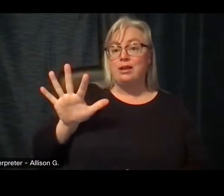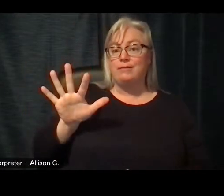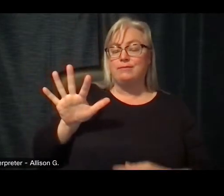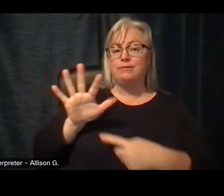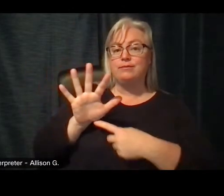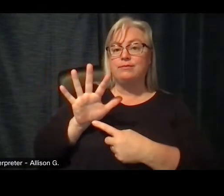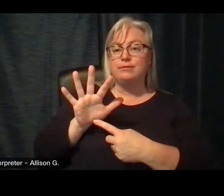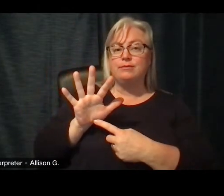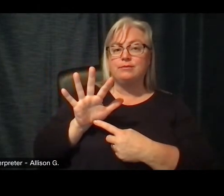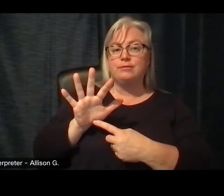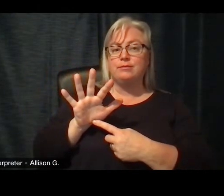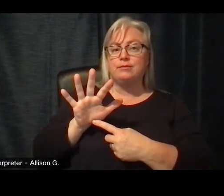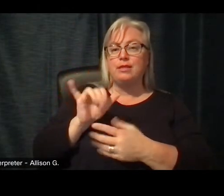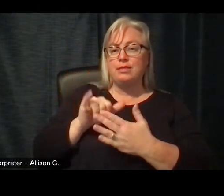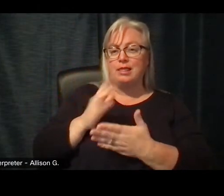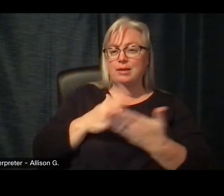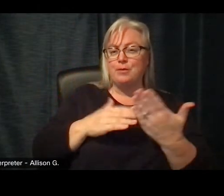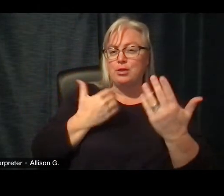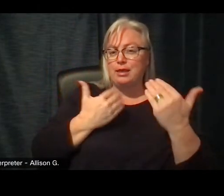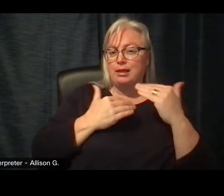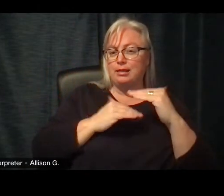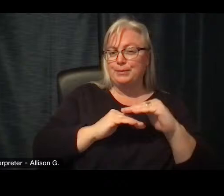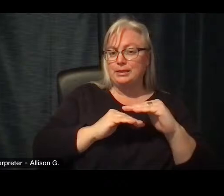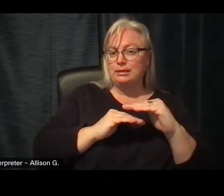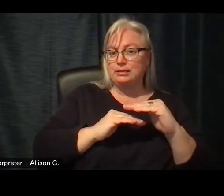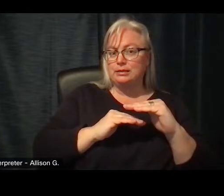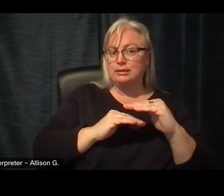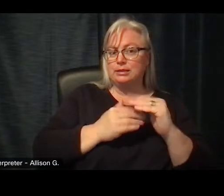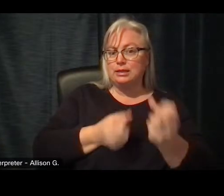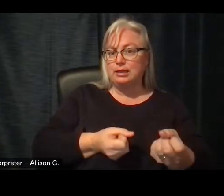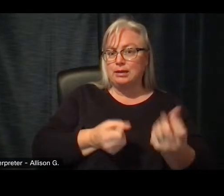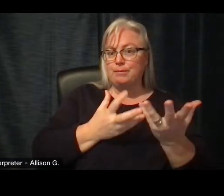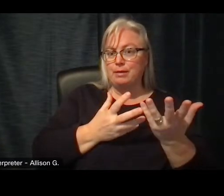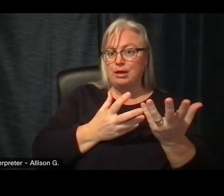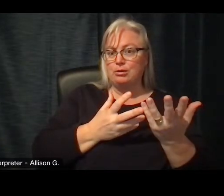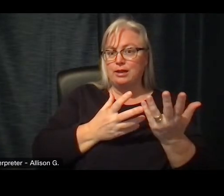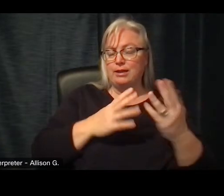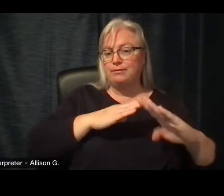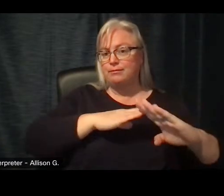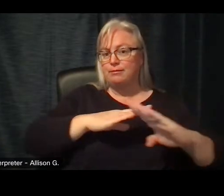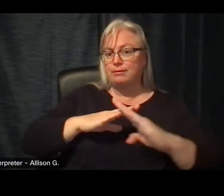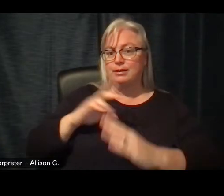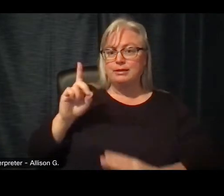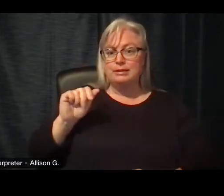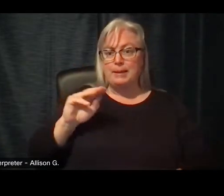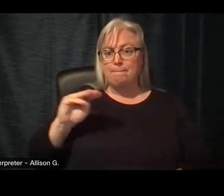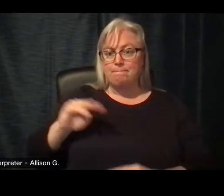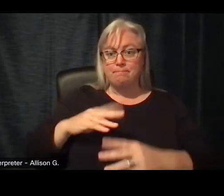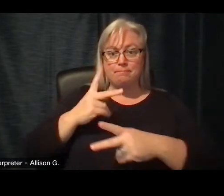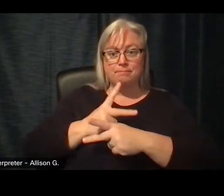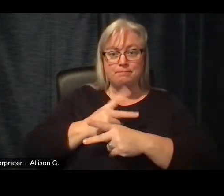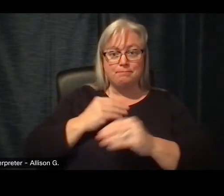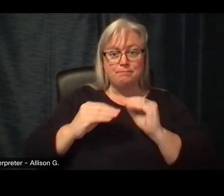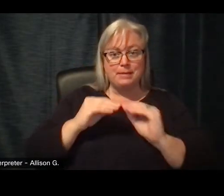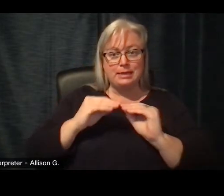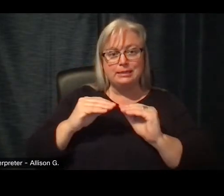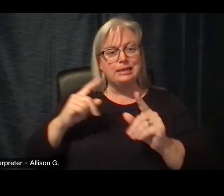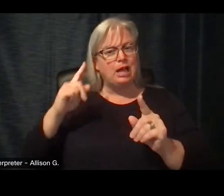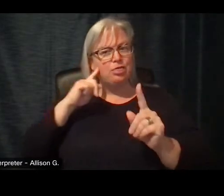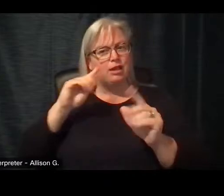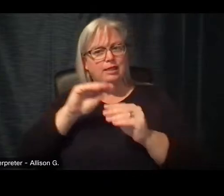that limits the amount of dam maintenance? I was thinking that was